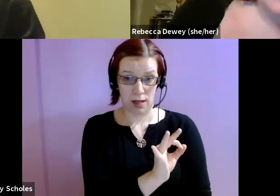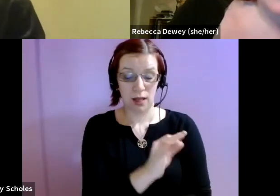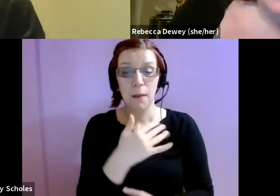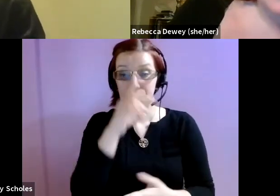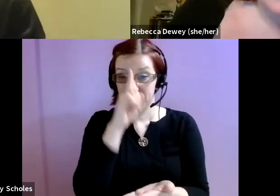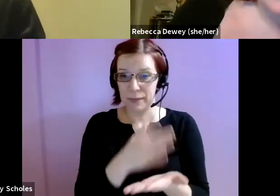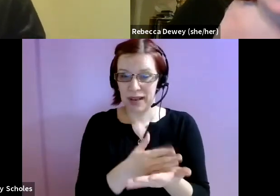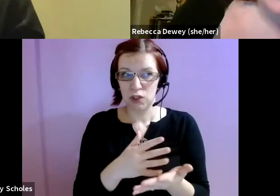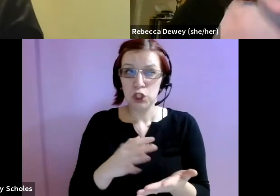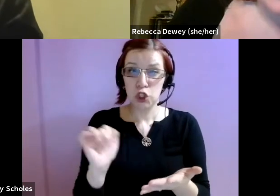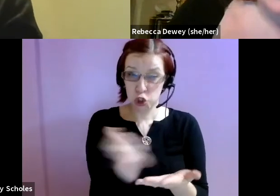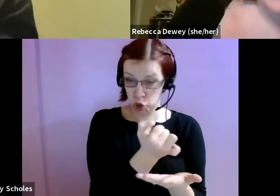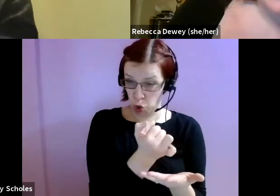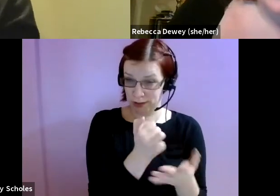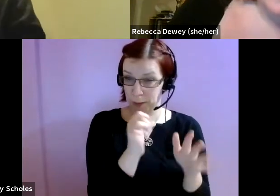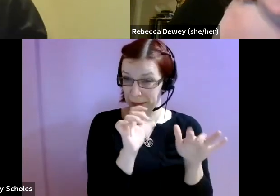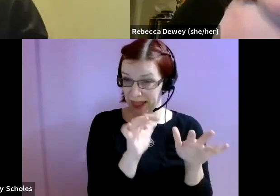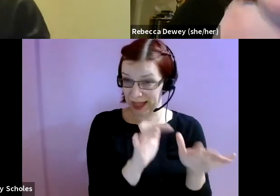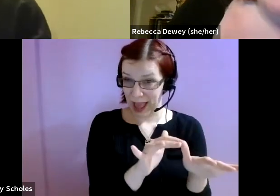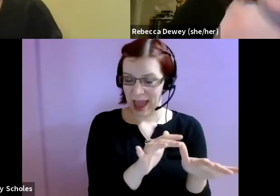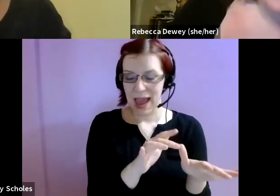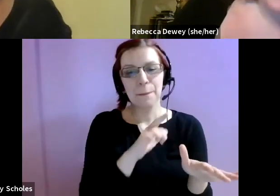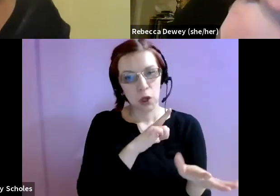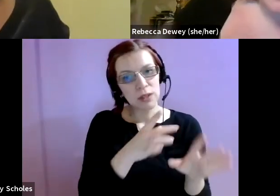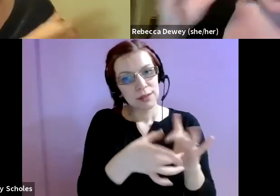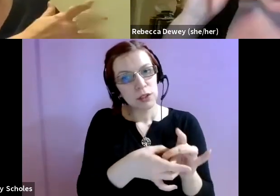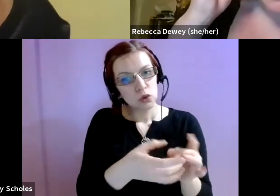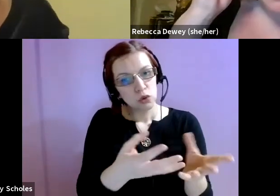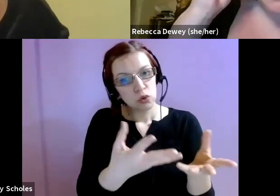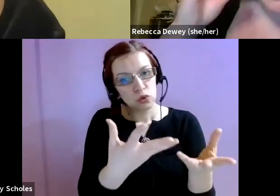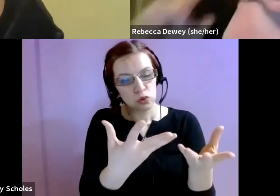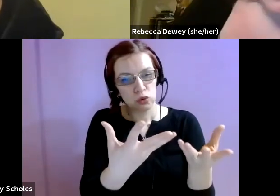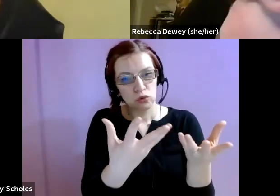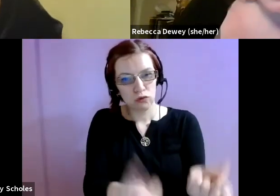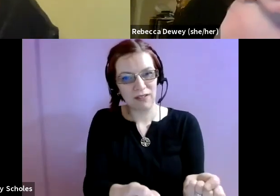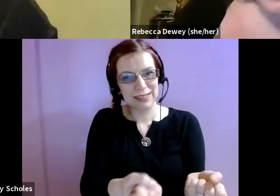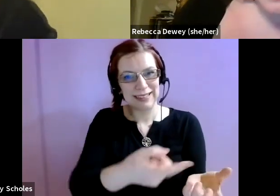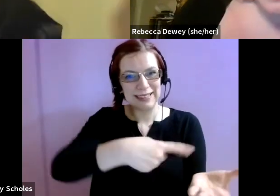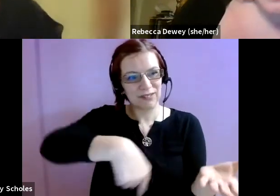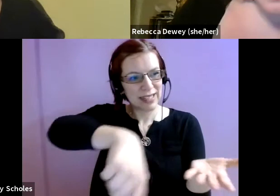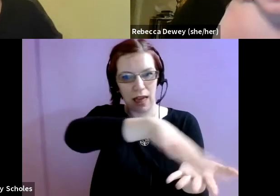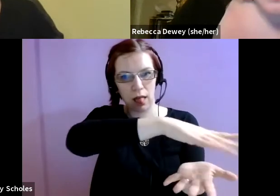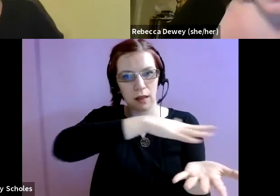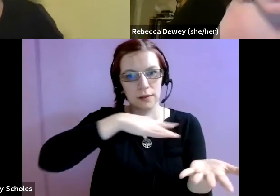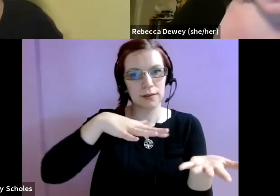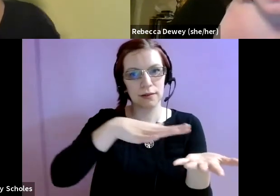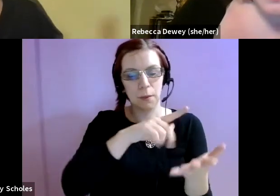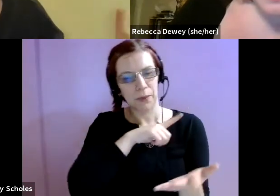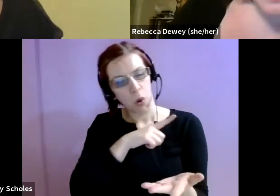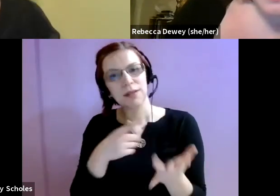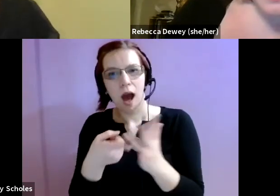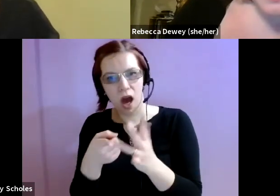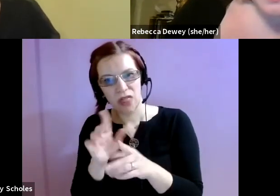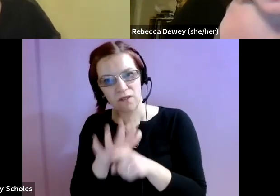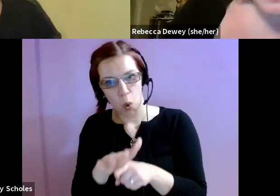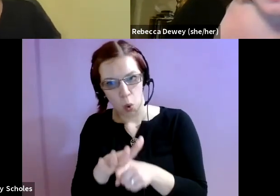the gravitational field, because the other forces and fields get their particles. So we have